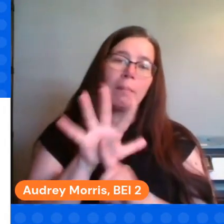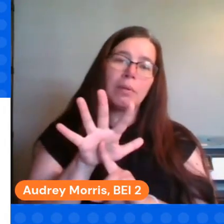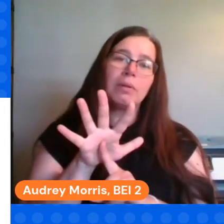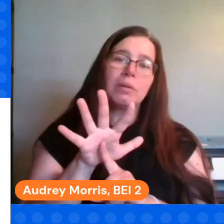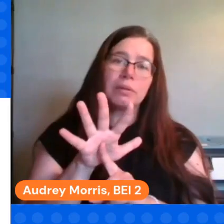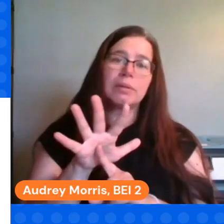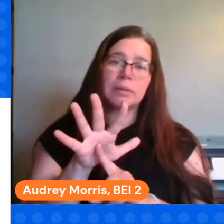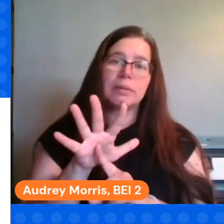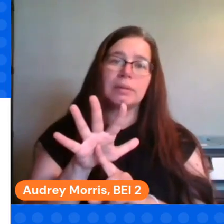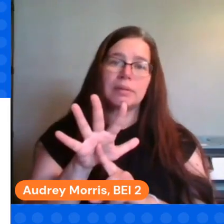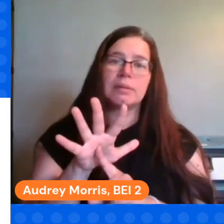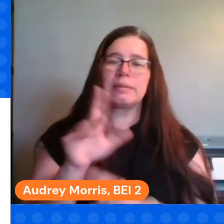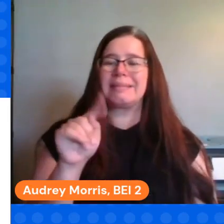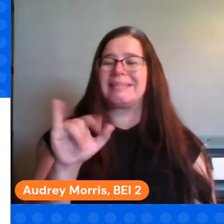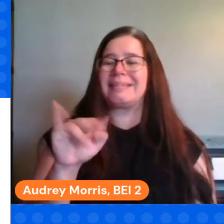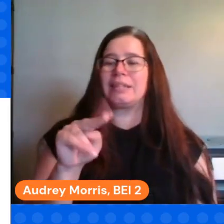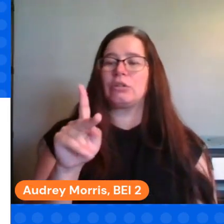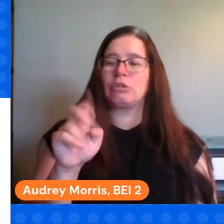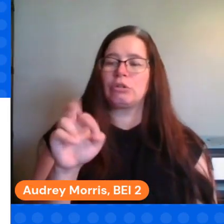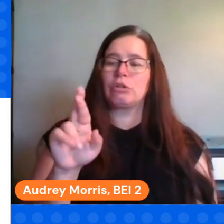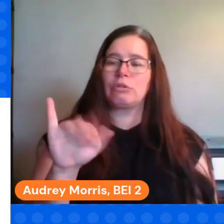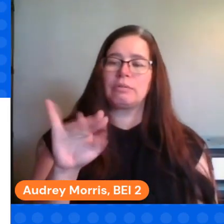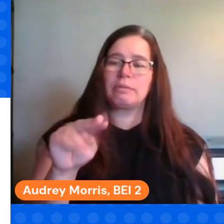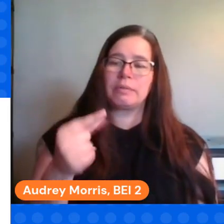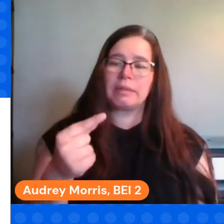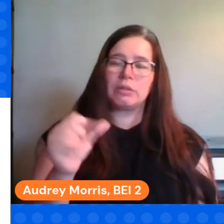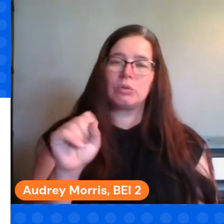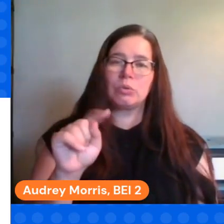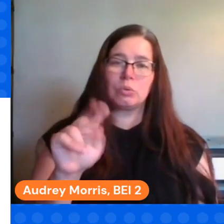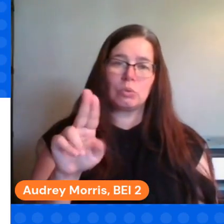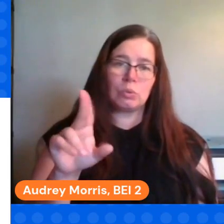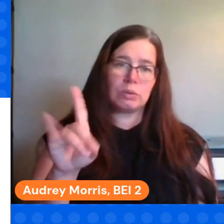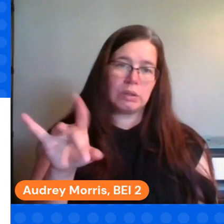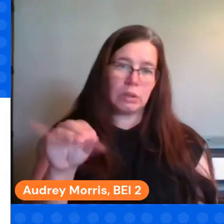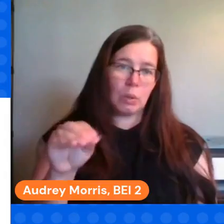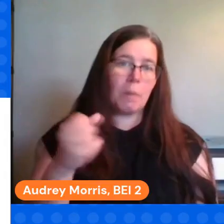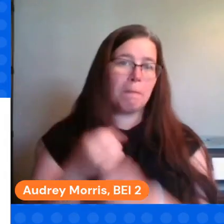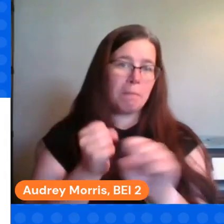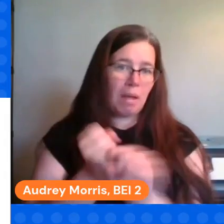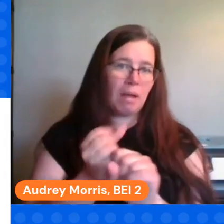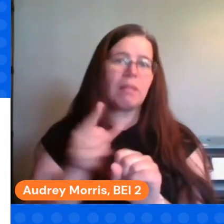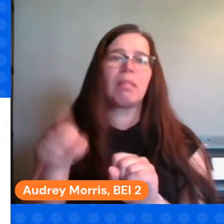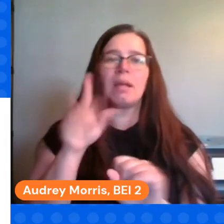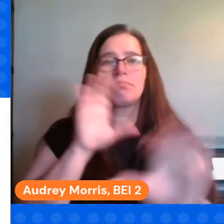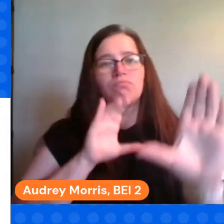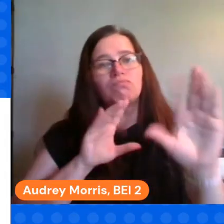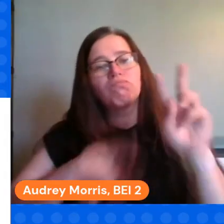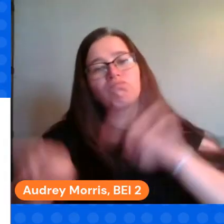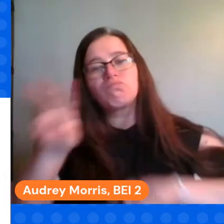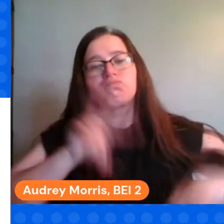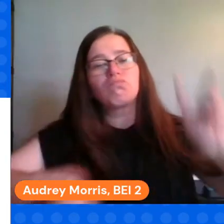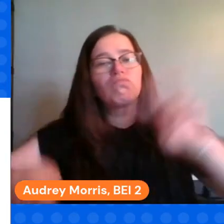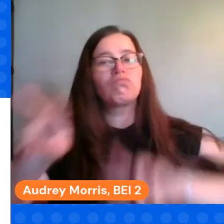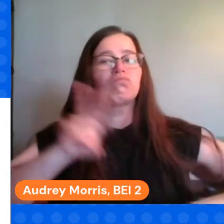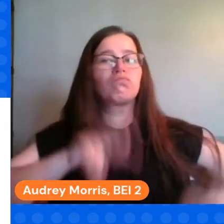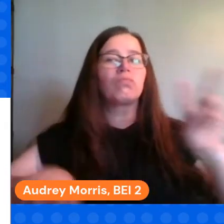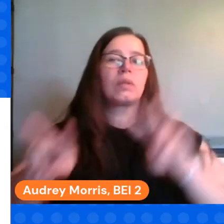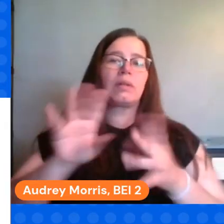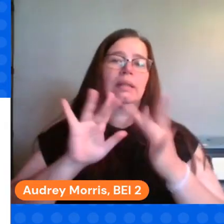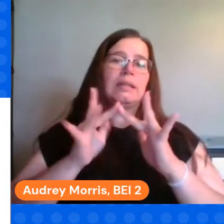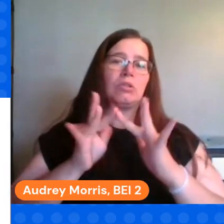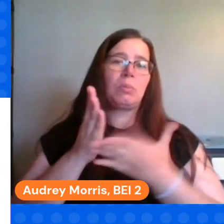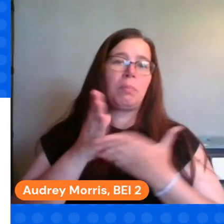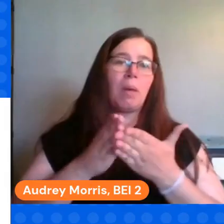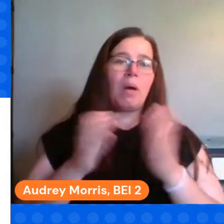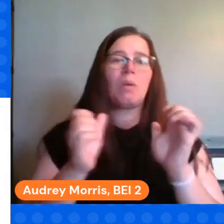the Tinkering Studio, and they have been exploring a lot OctoStudio, the digital part with the physical